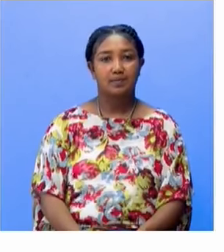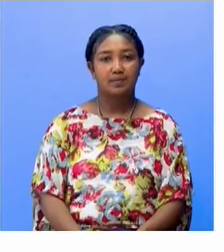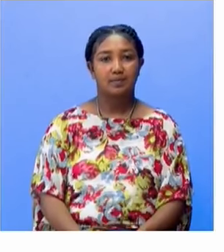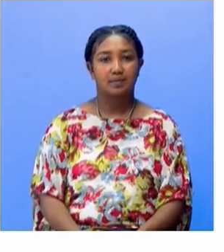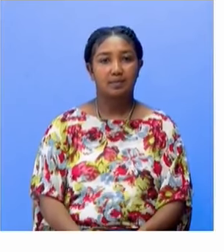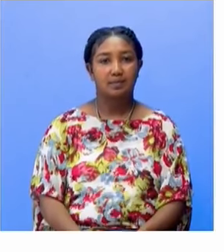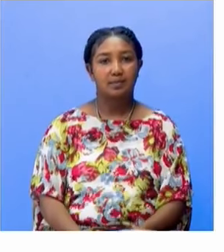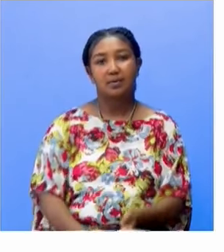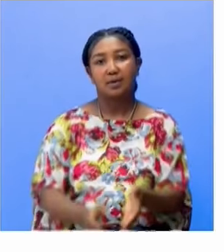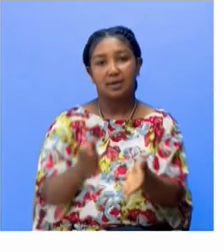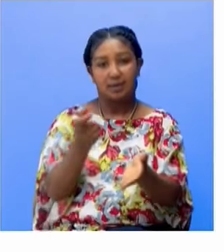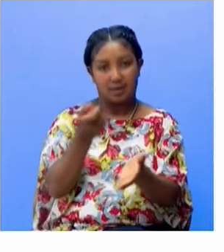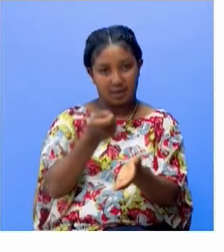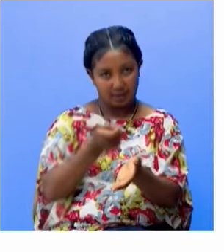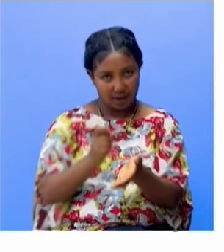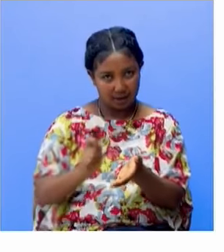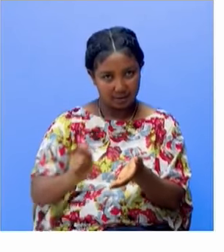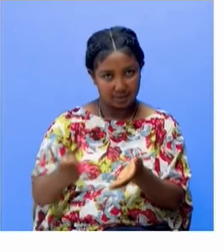Write